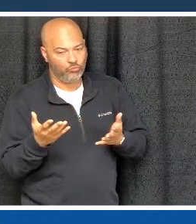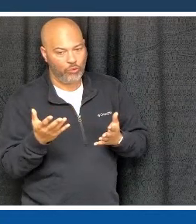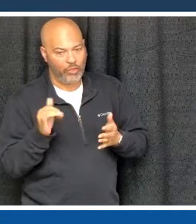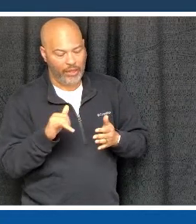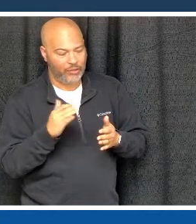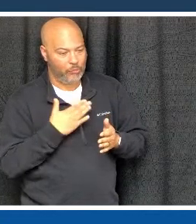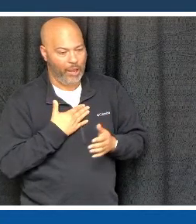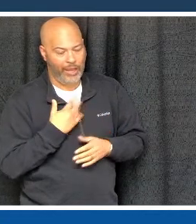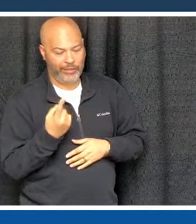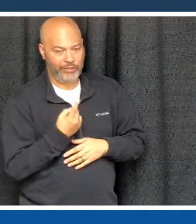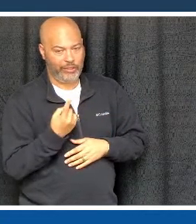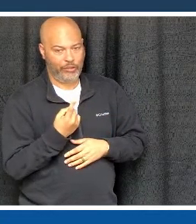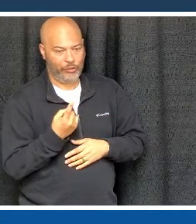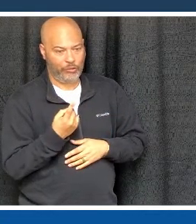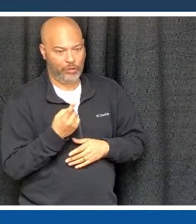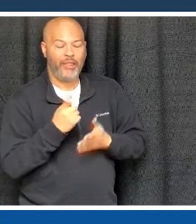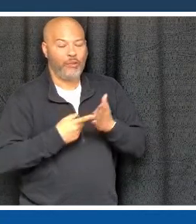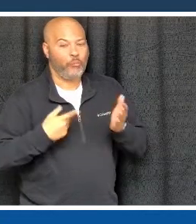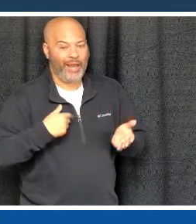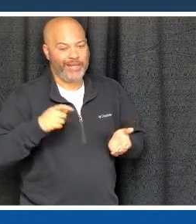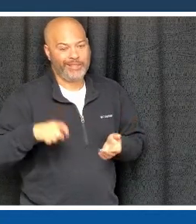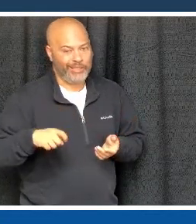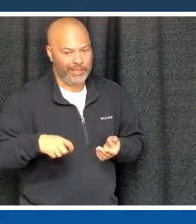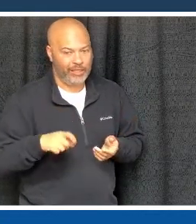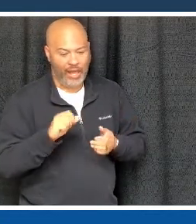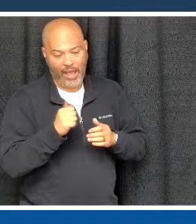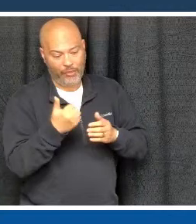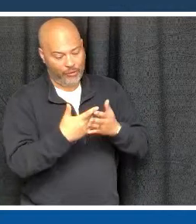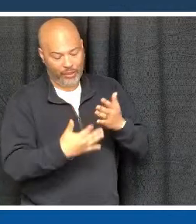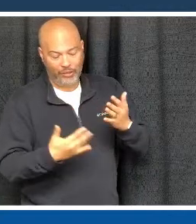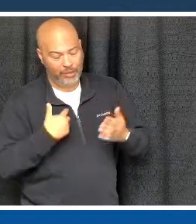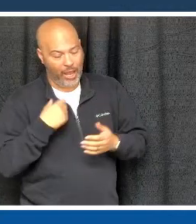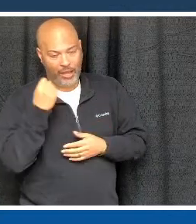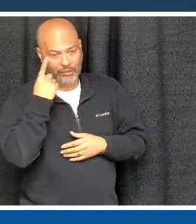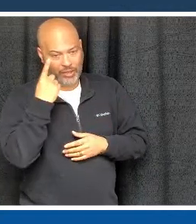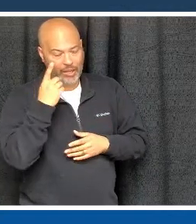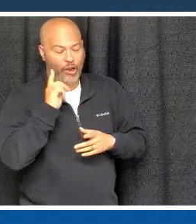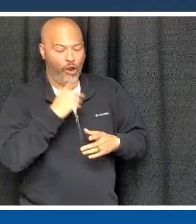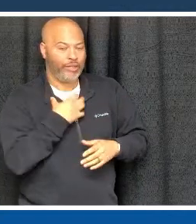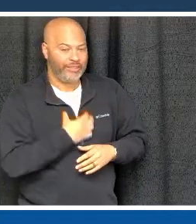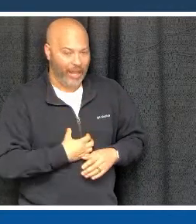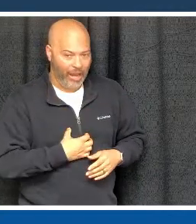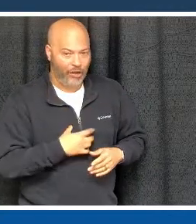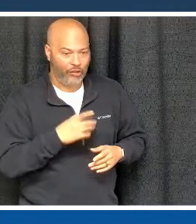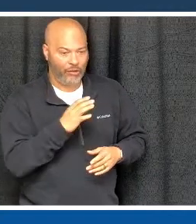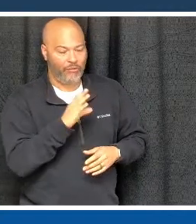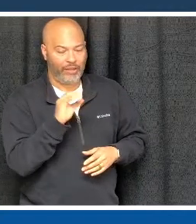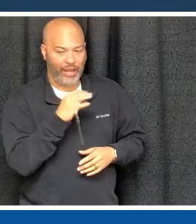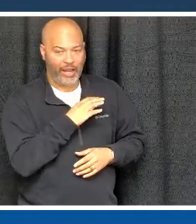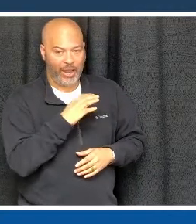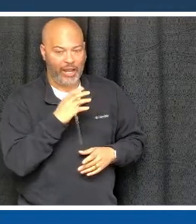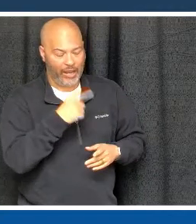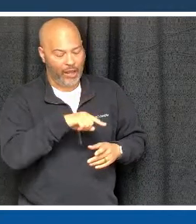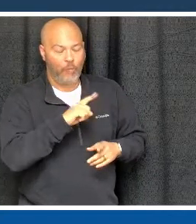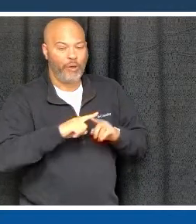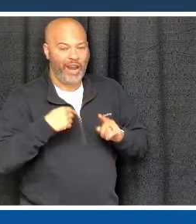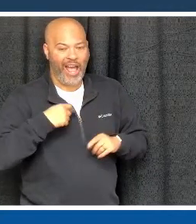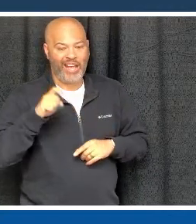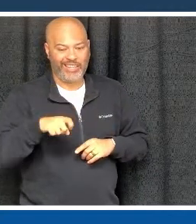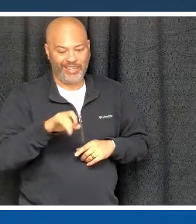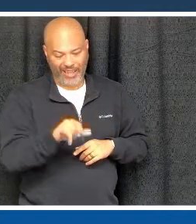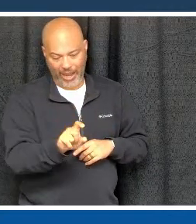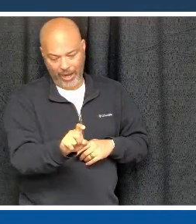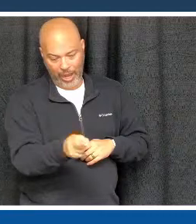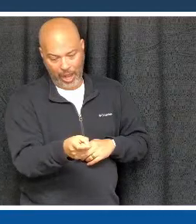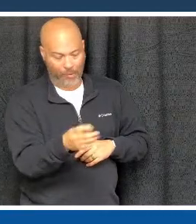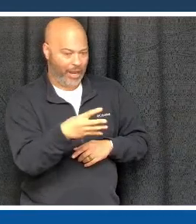my need. I mean, the rest of the stuff I understand are desires of council, but I really need that comma and